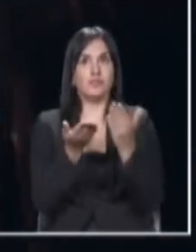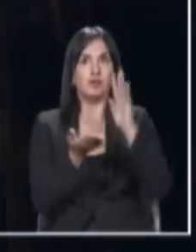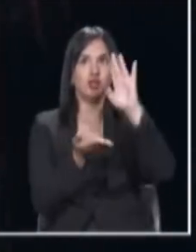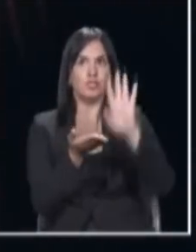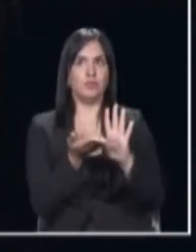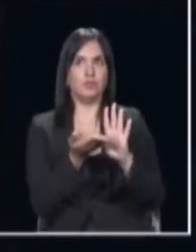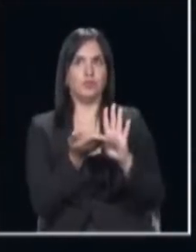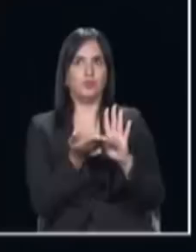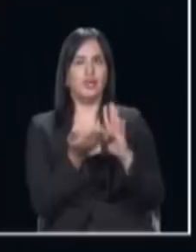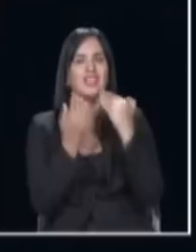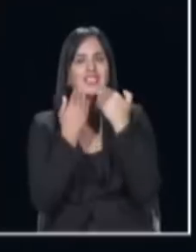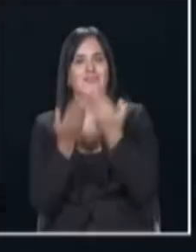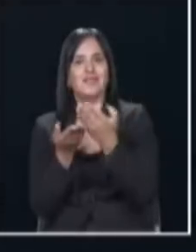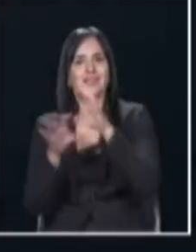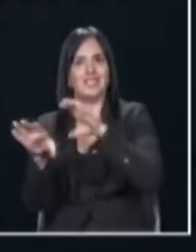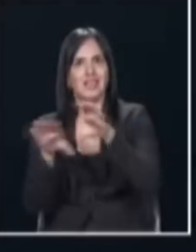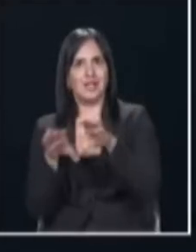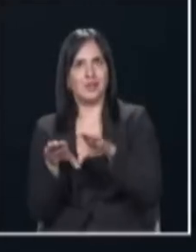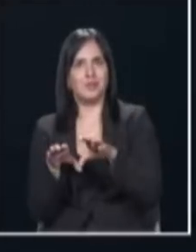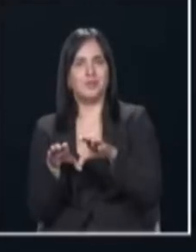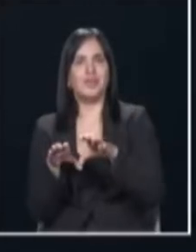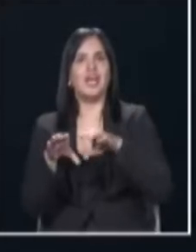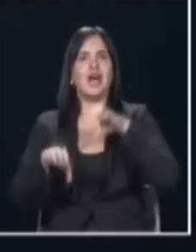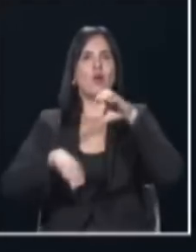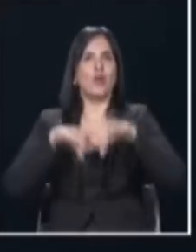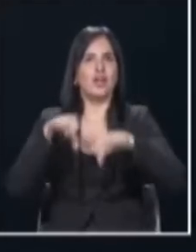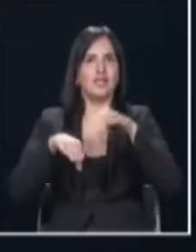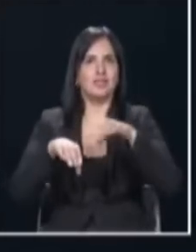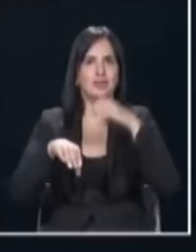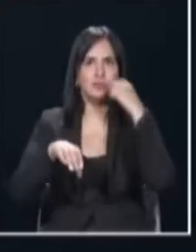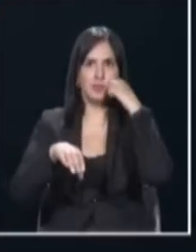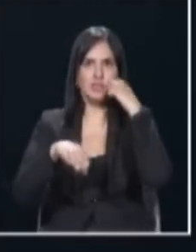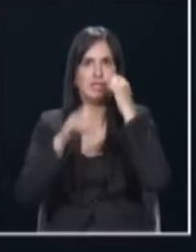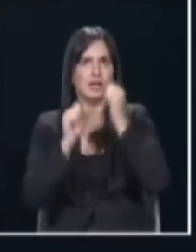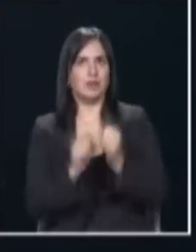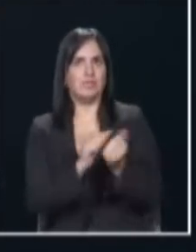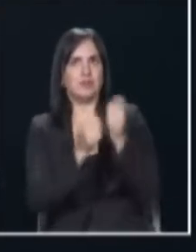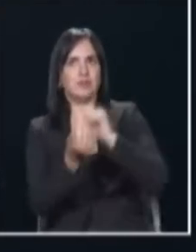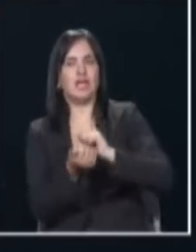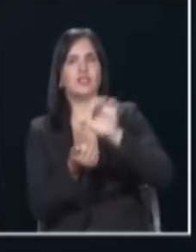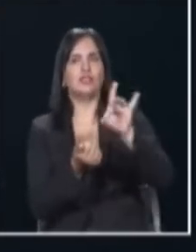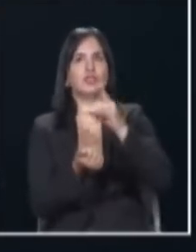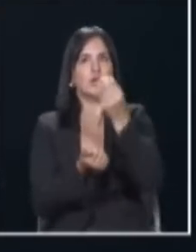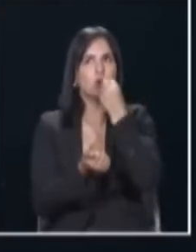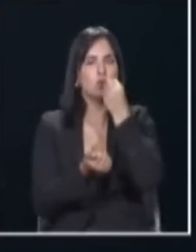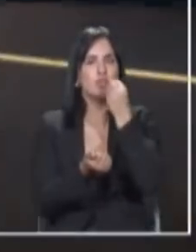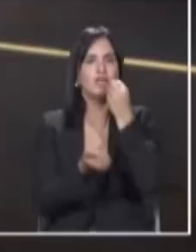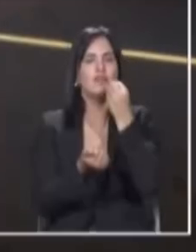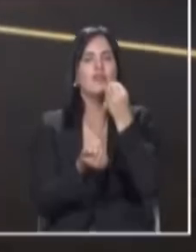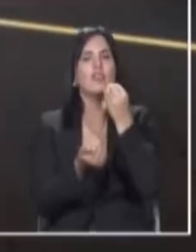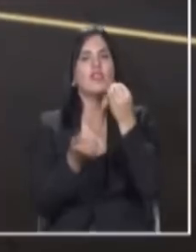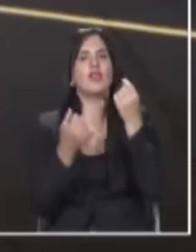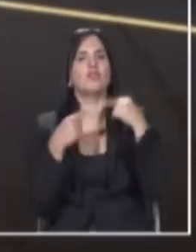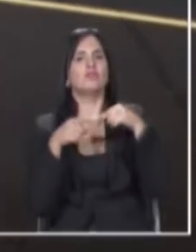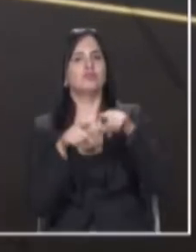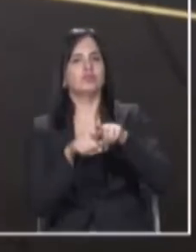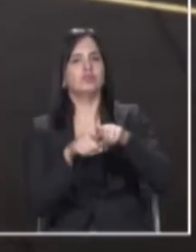the species in the long term such as the ability to adapt to changing environments find food and reproduce successfully